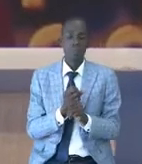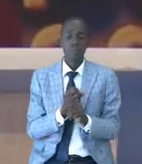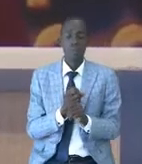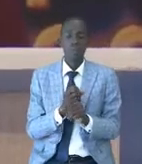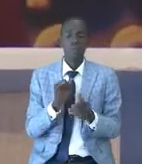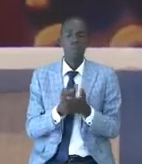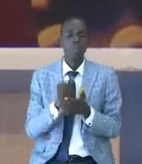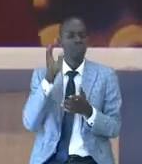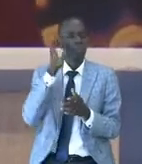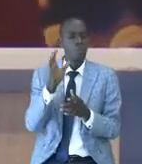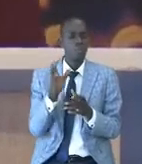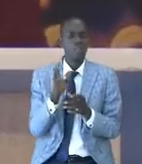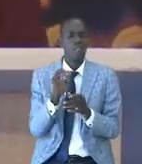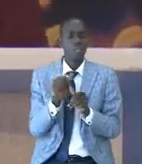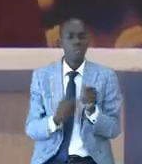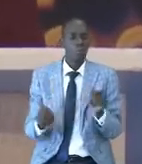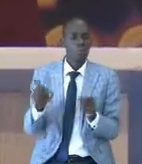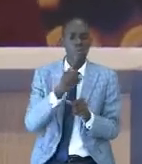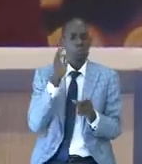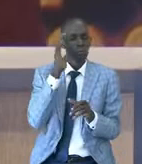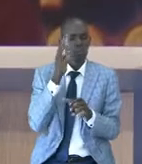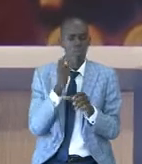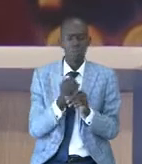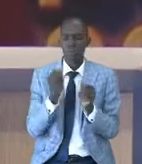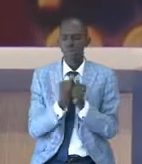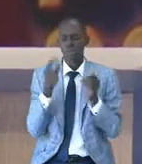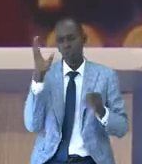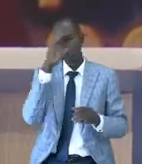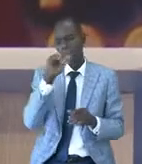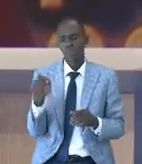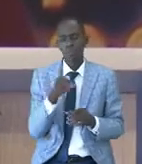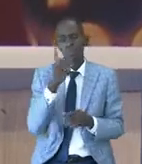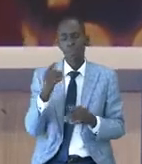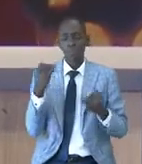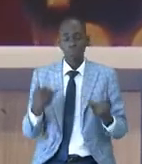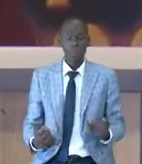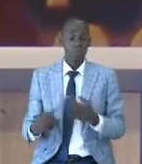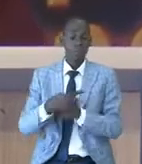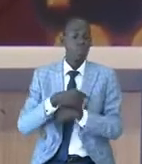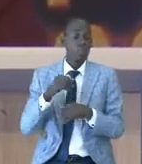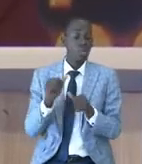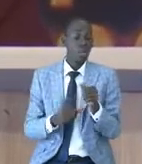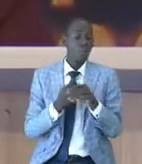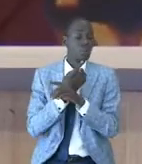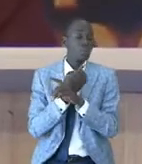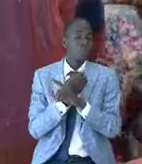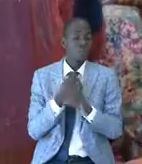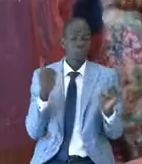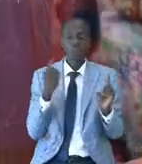to, everyone without exception. This day, every hindrance is taken